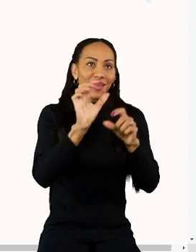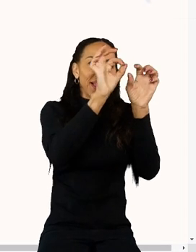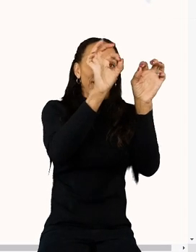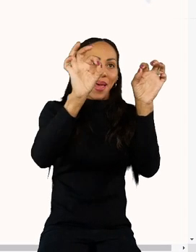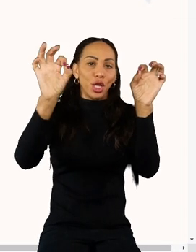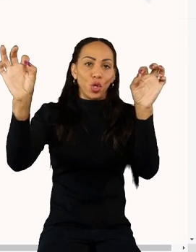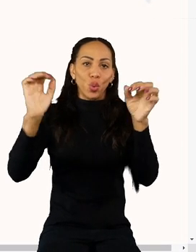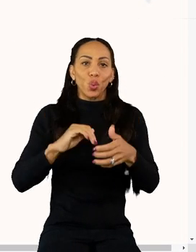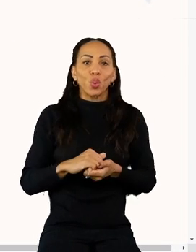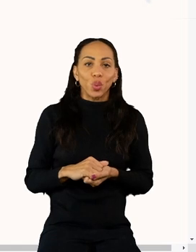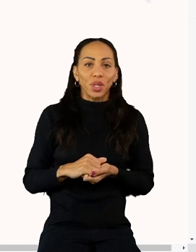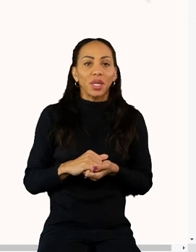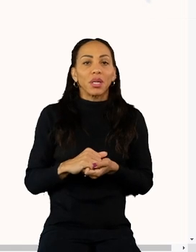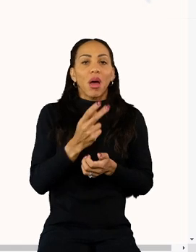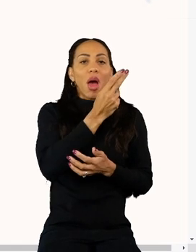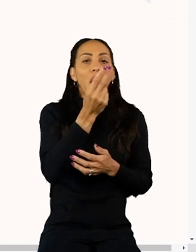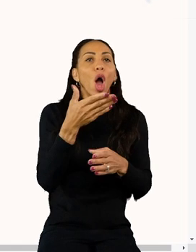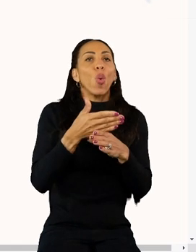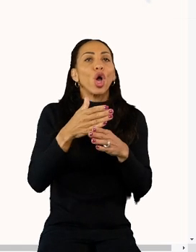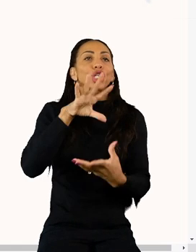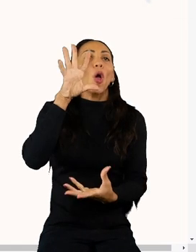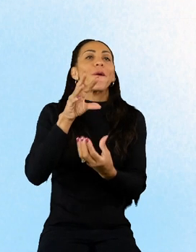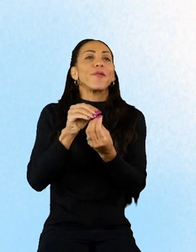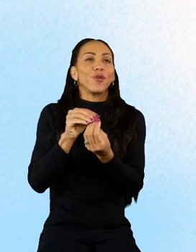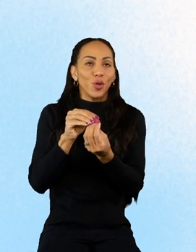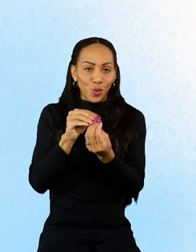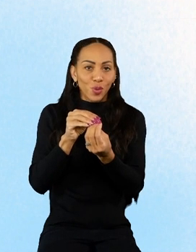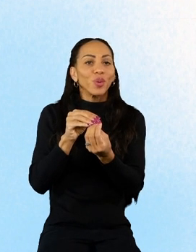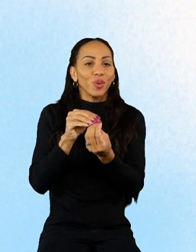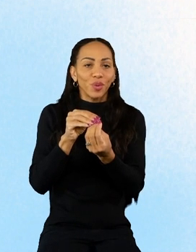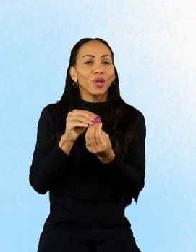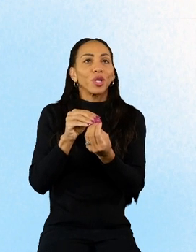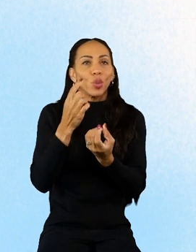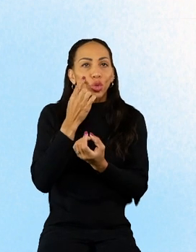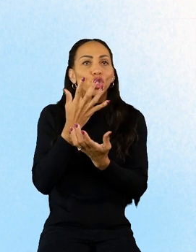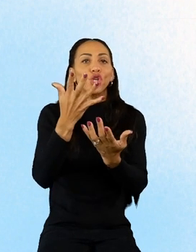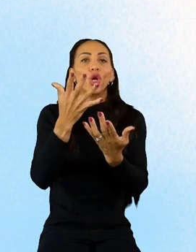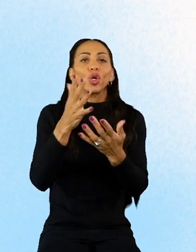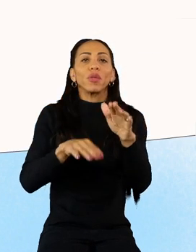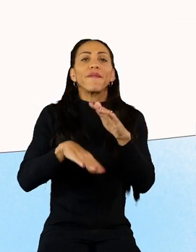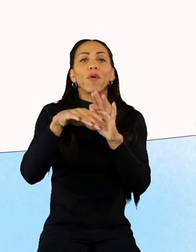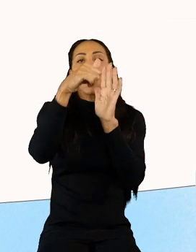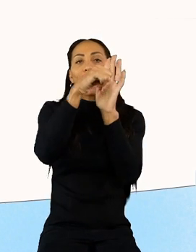the artworks. If you go to the menu and there's an artworks overview page, that will show you